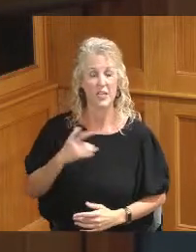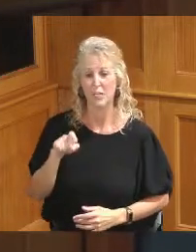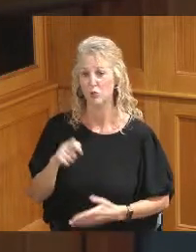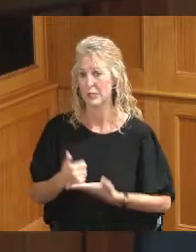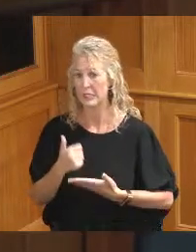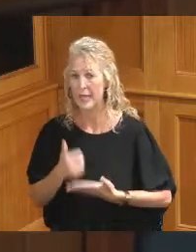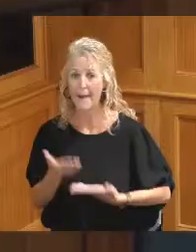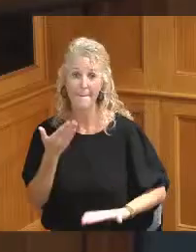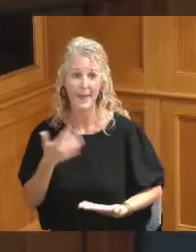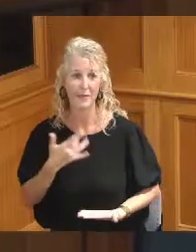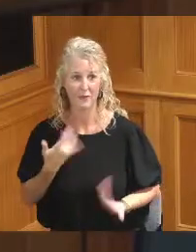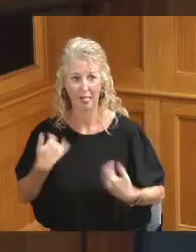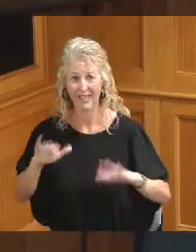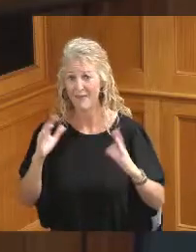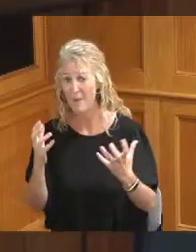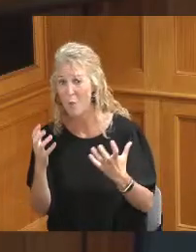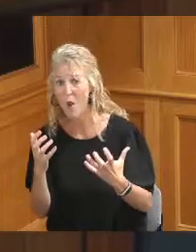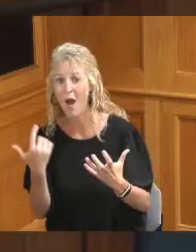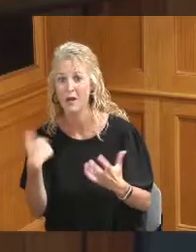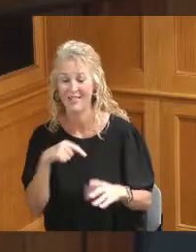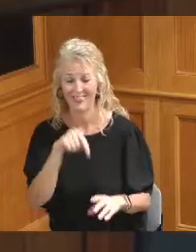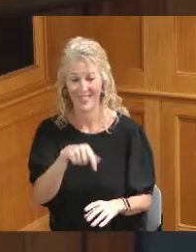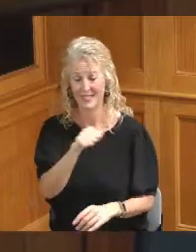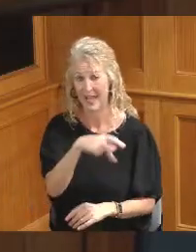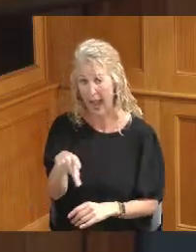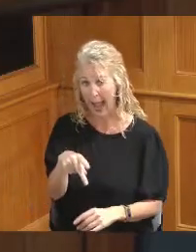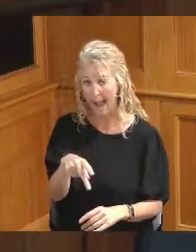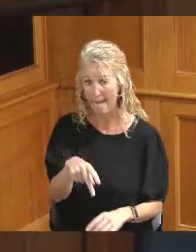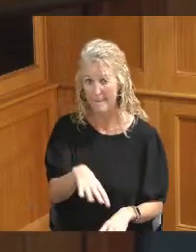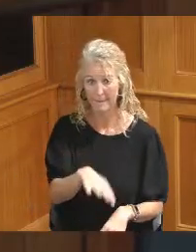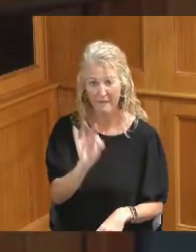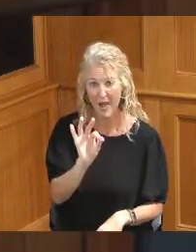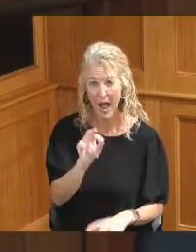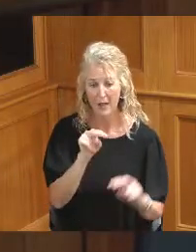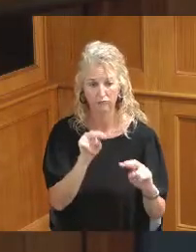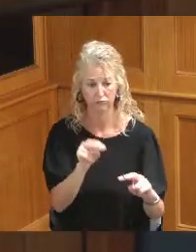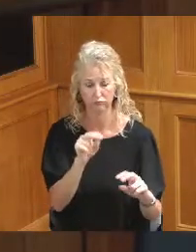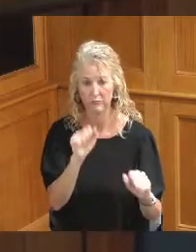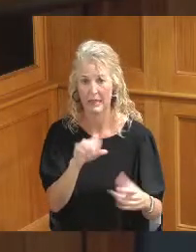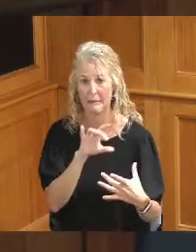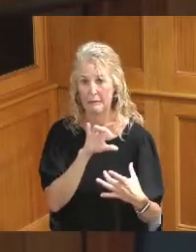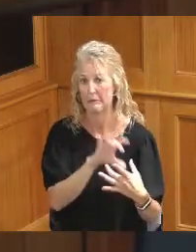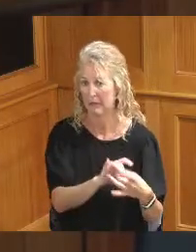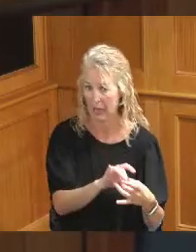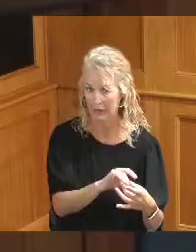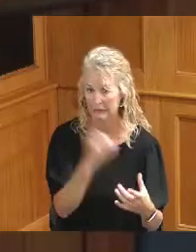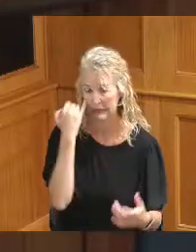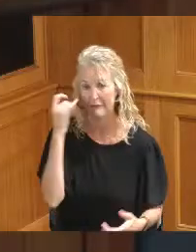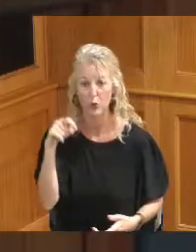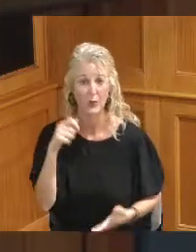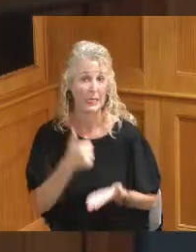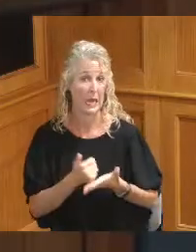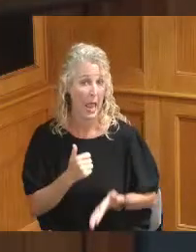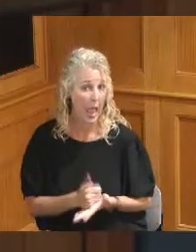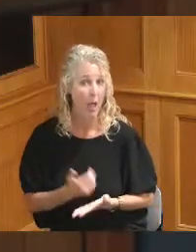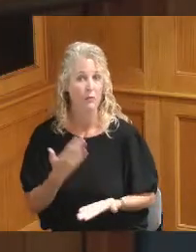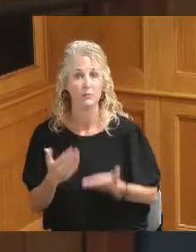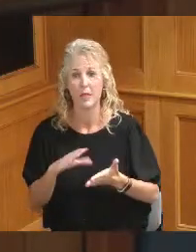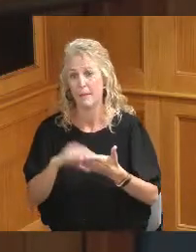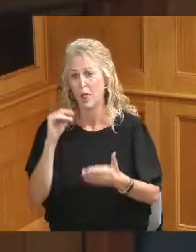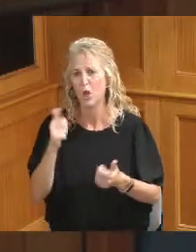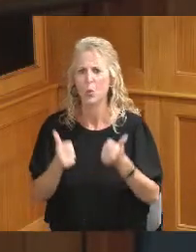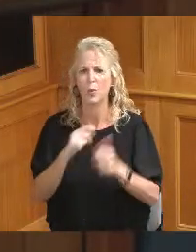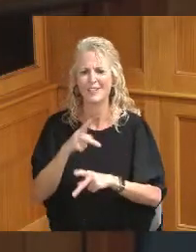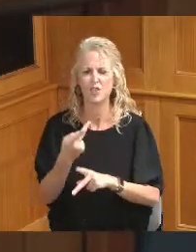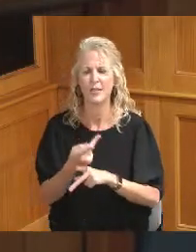want to give up. You go right here, and we can connect you. If you need help to find out what type